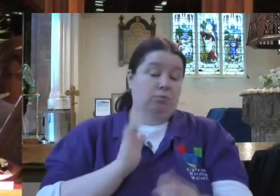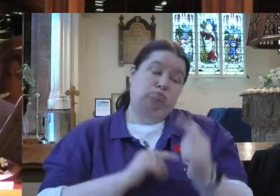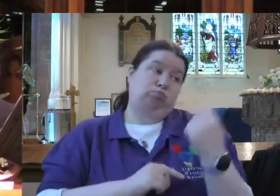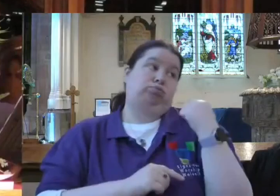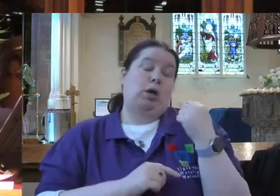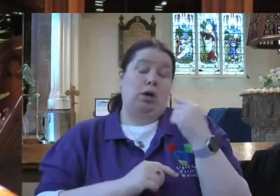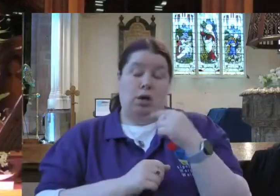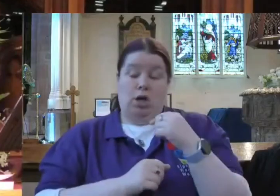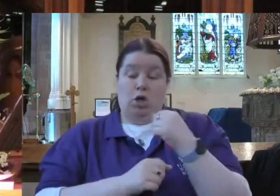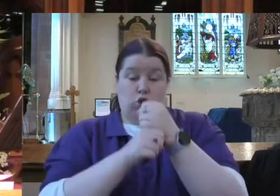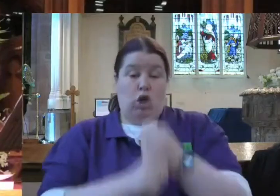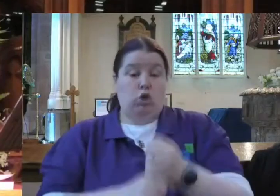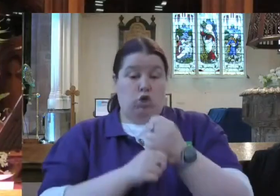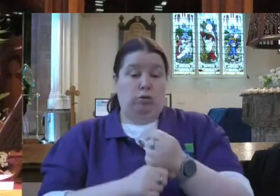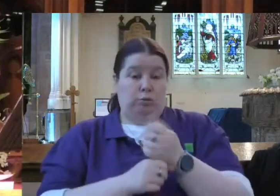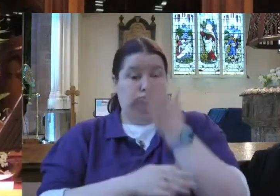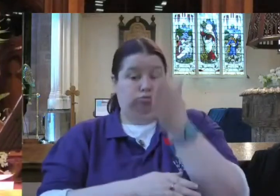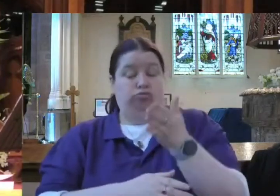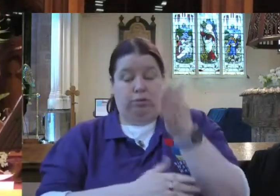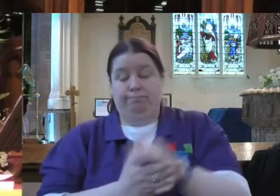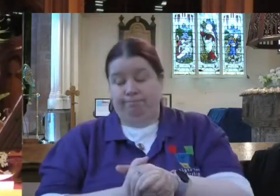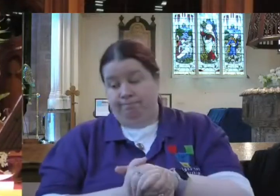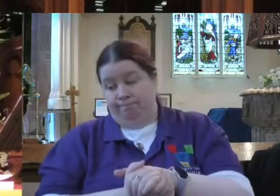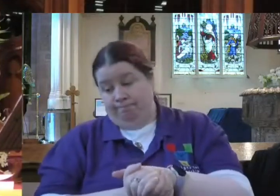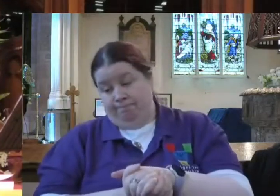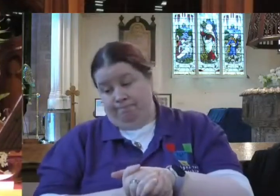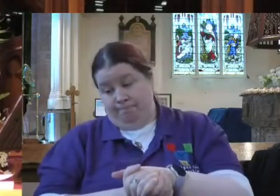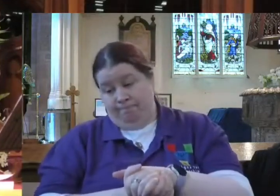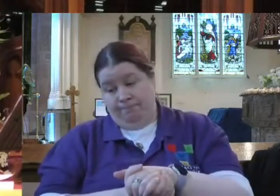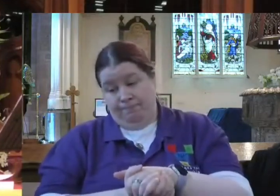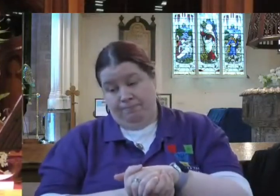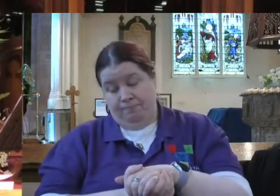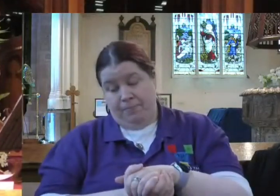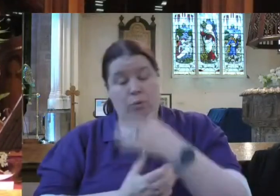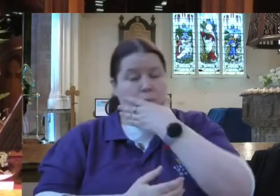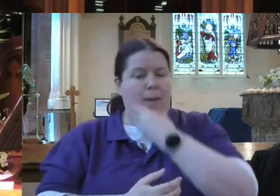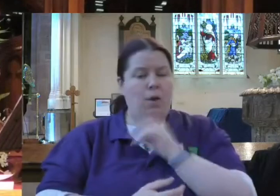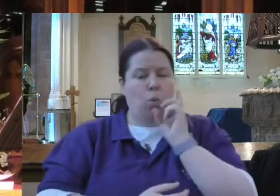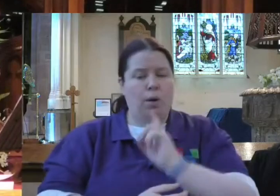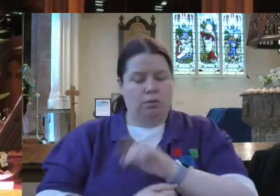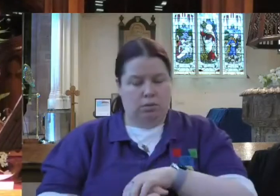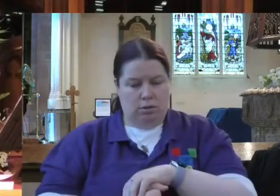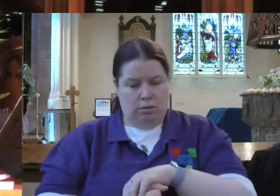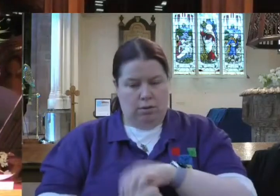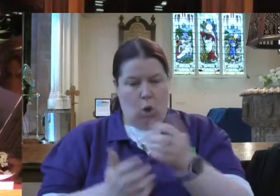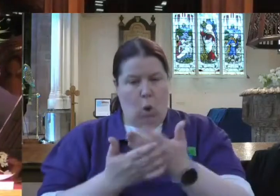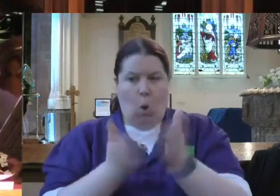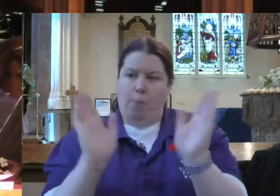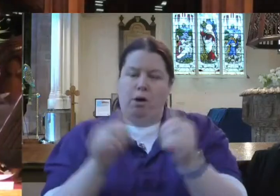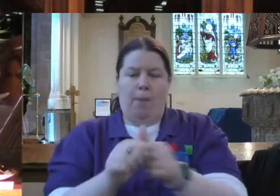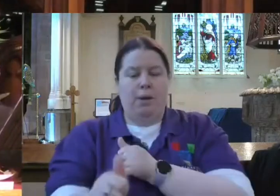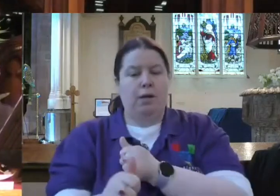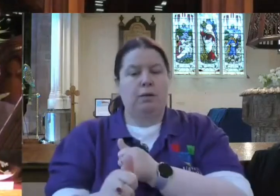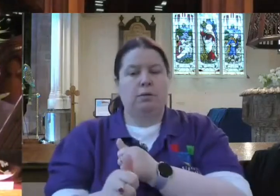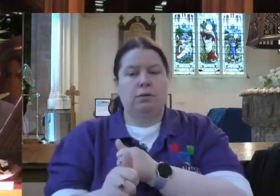I lived up in Clitheroe. And there was a man and a woman there, and the man happened to own a company. And